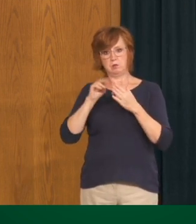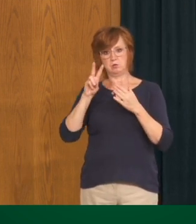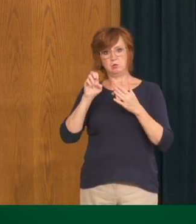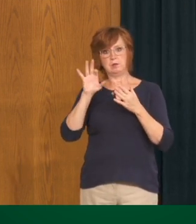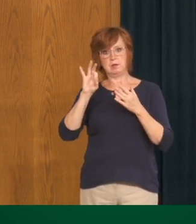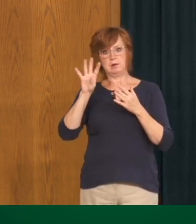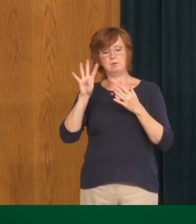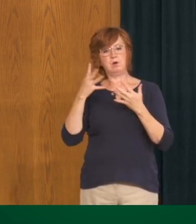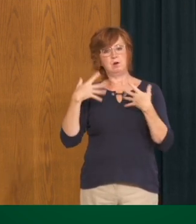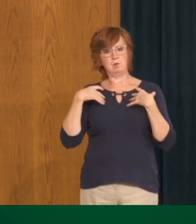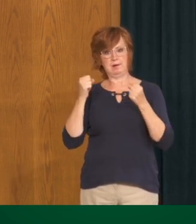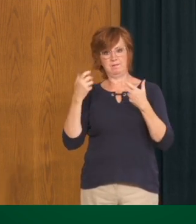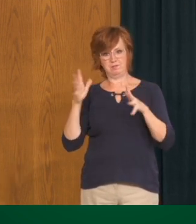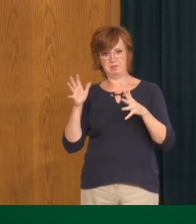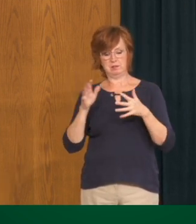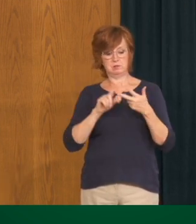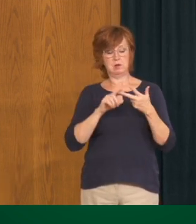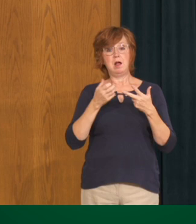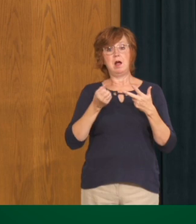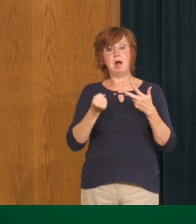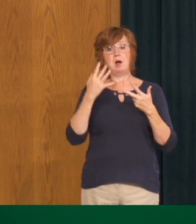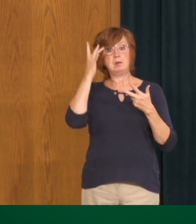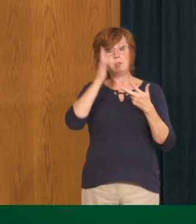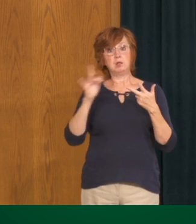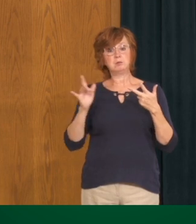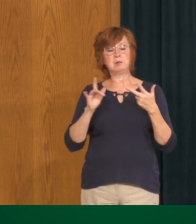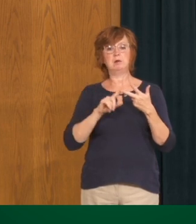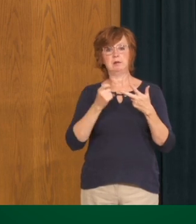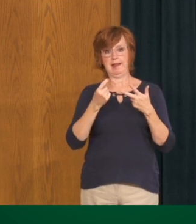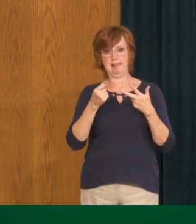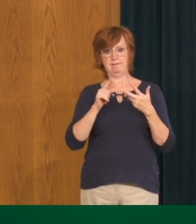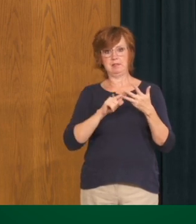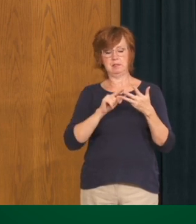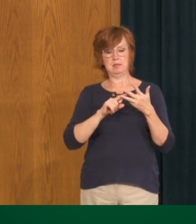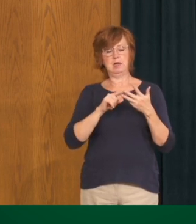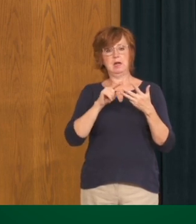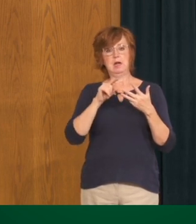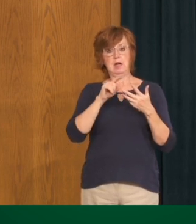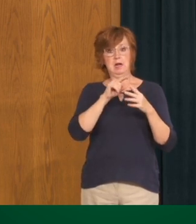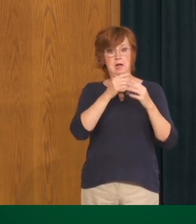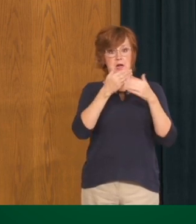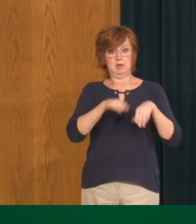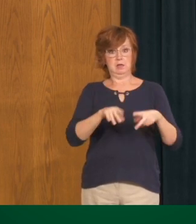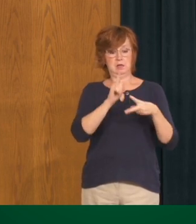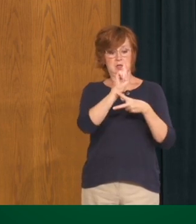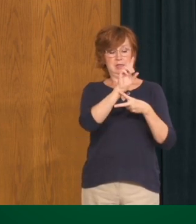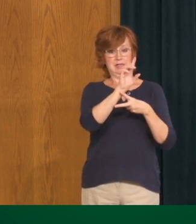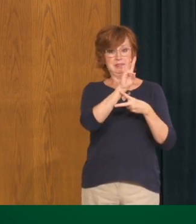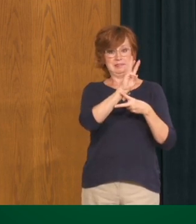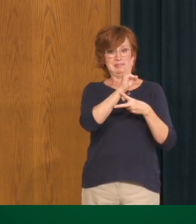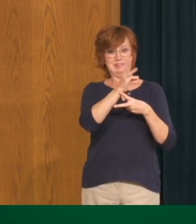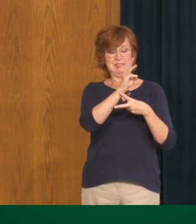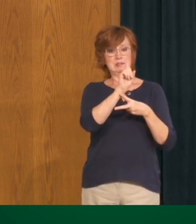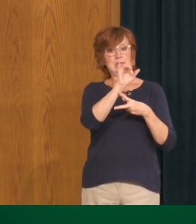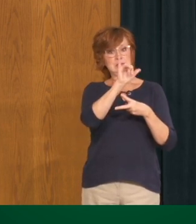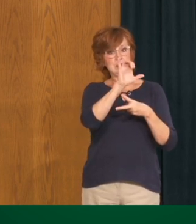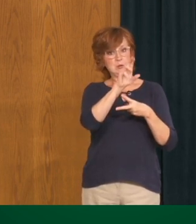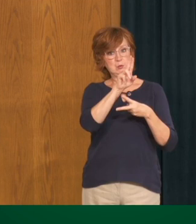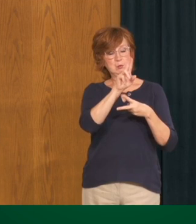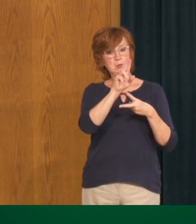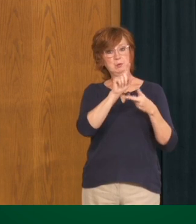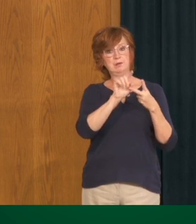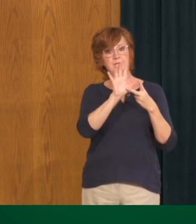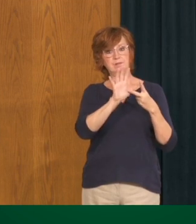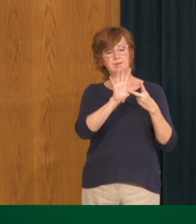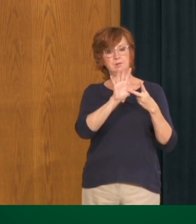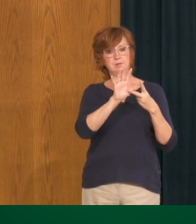1,294 people have recovered. 11 people are in hospital, 6 in inpatient, and 5 in ICU. And again, our hospital rates had been going up a